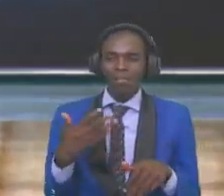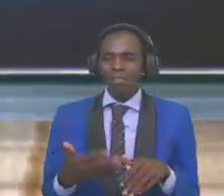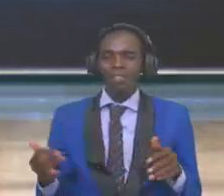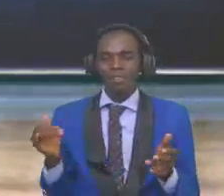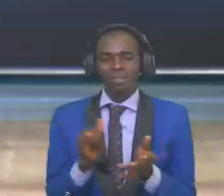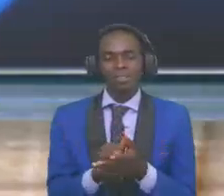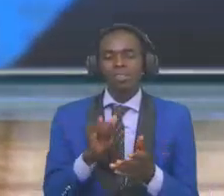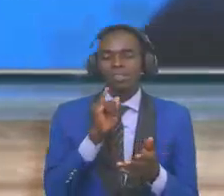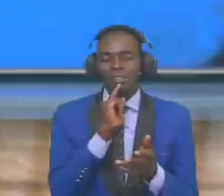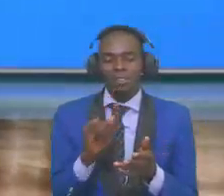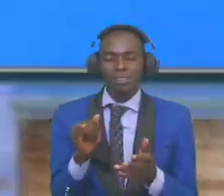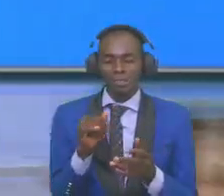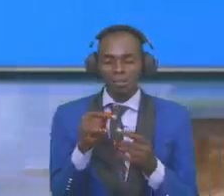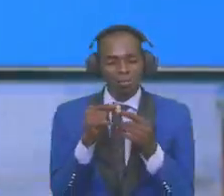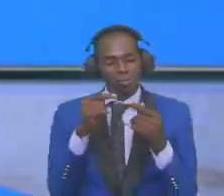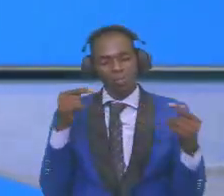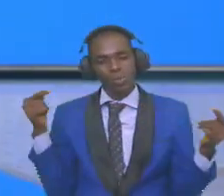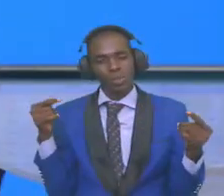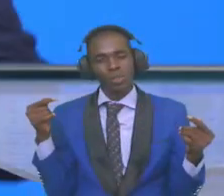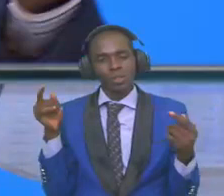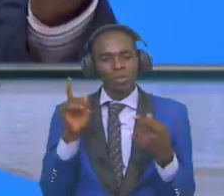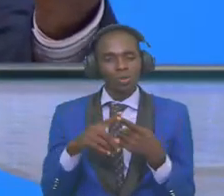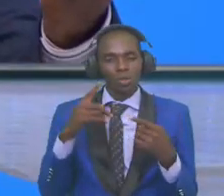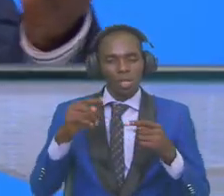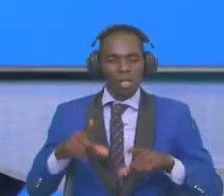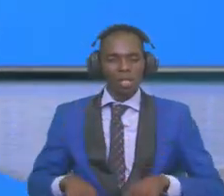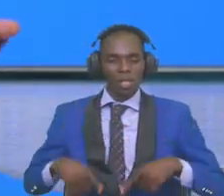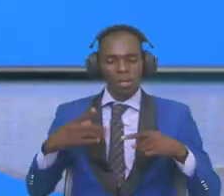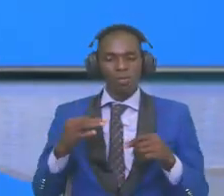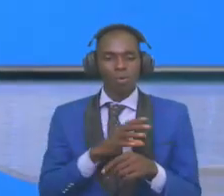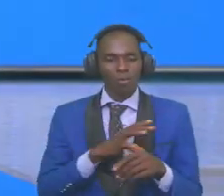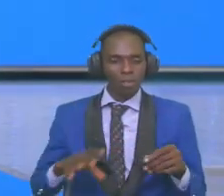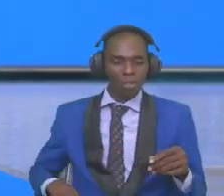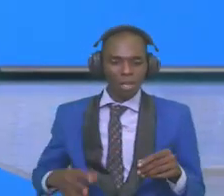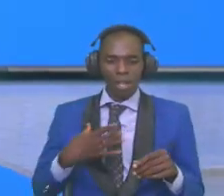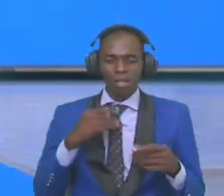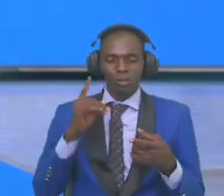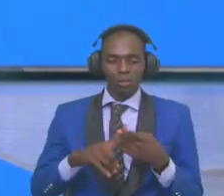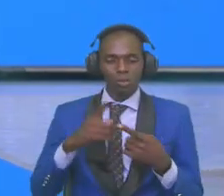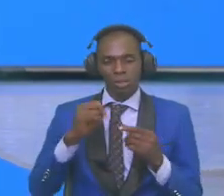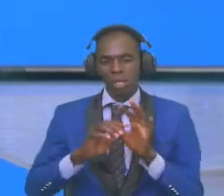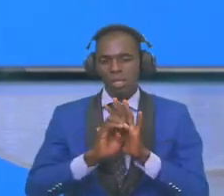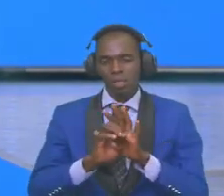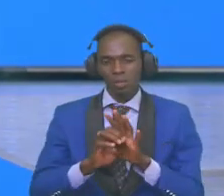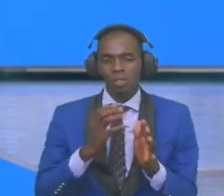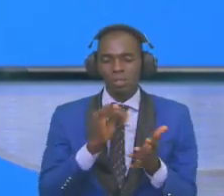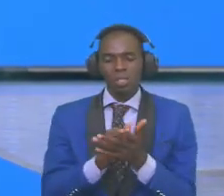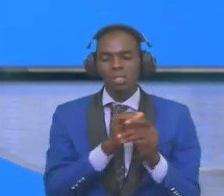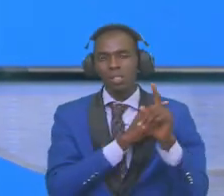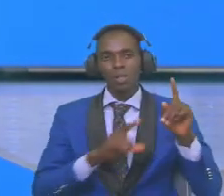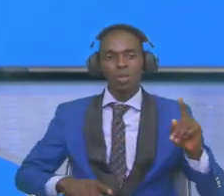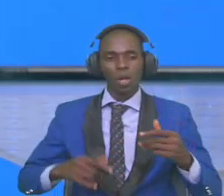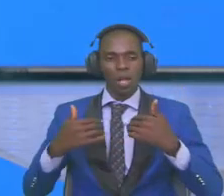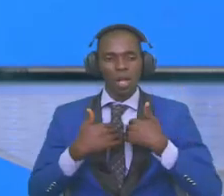opposed and contrary to the life of Christ and to the example that the Lord has given